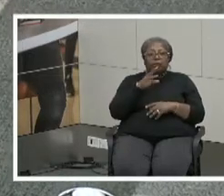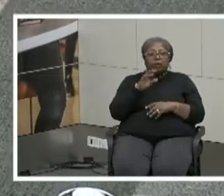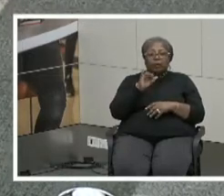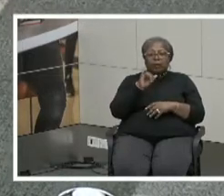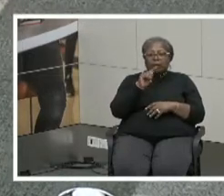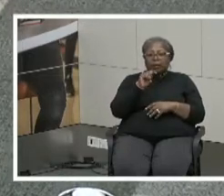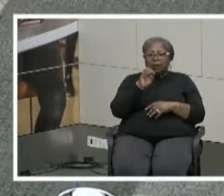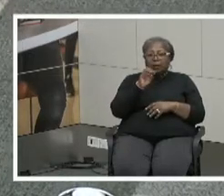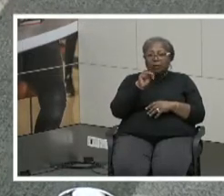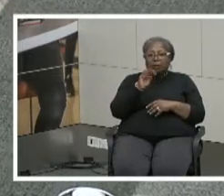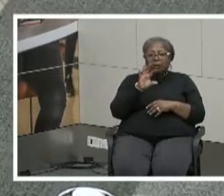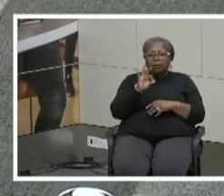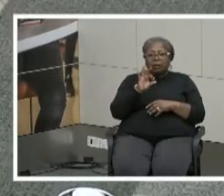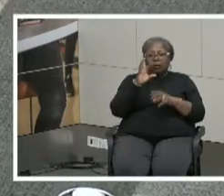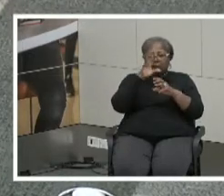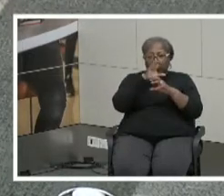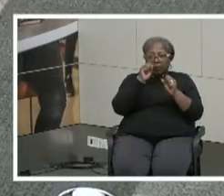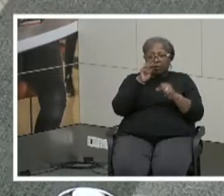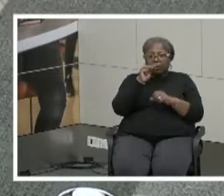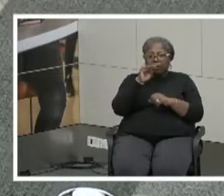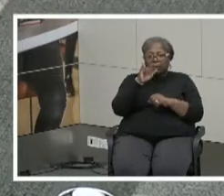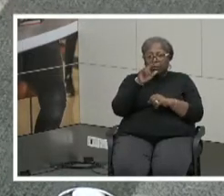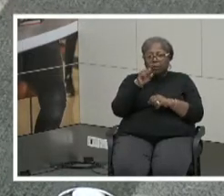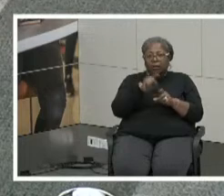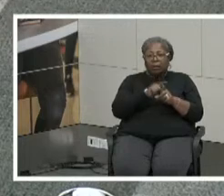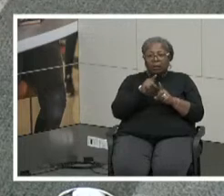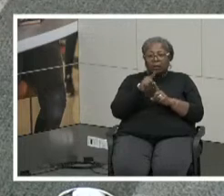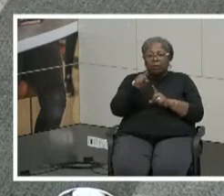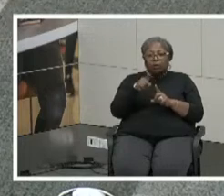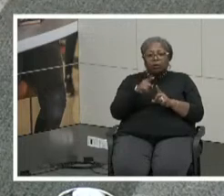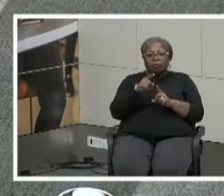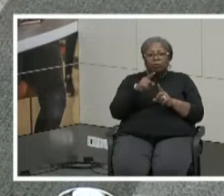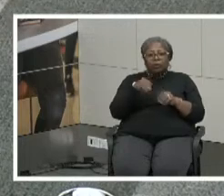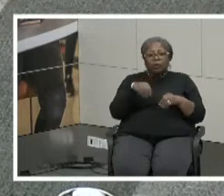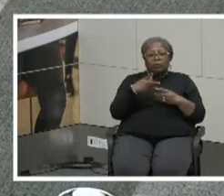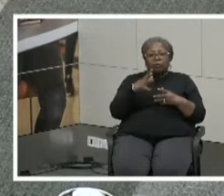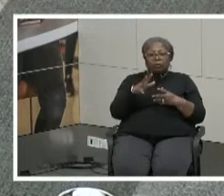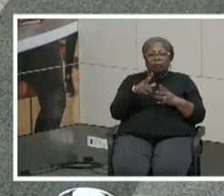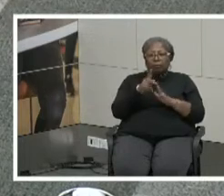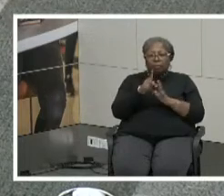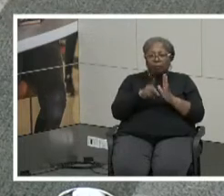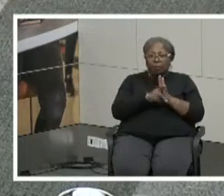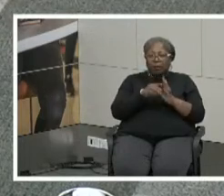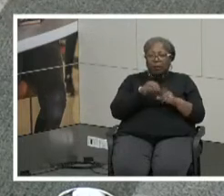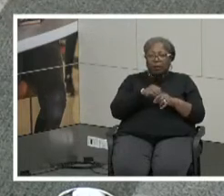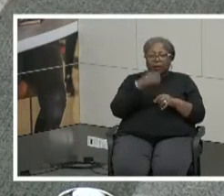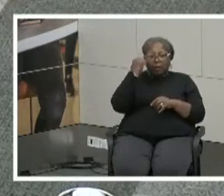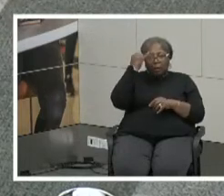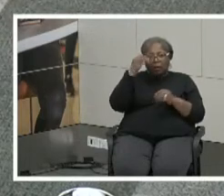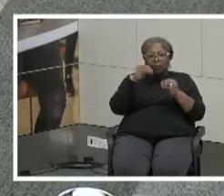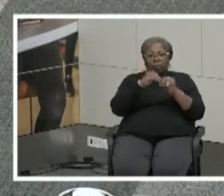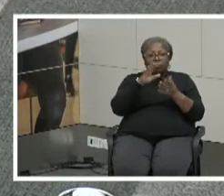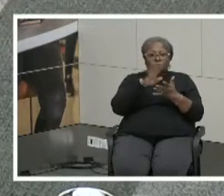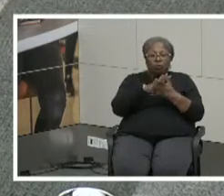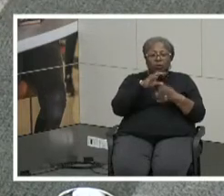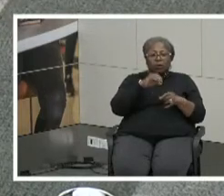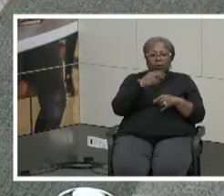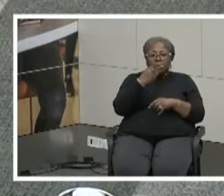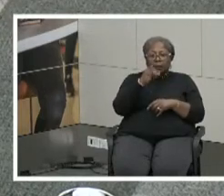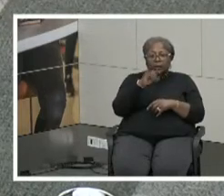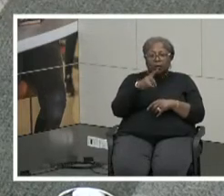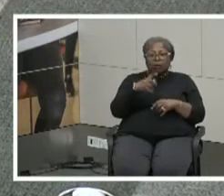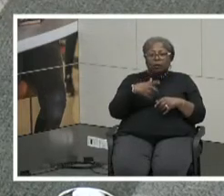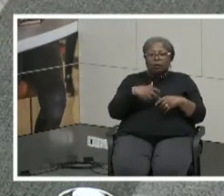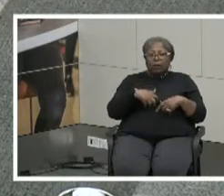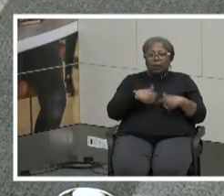item nine superintendent miles as you impose that your destructive policies and ideas on more schools in HISD you